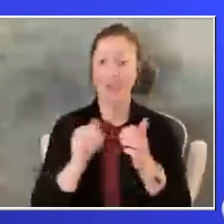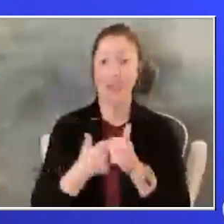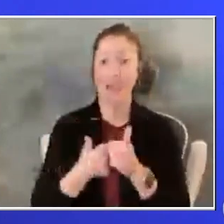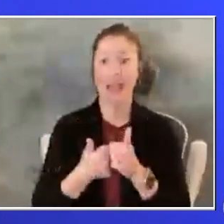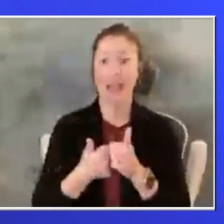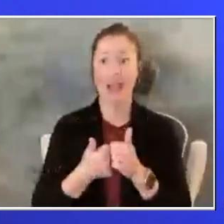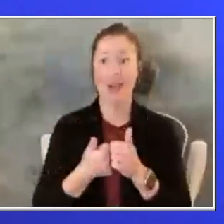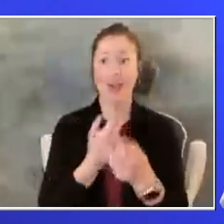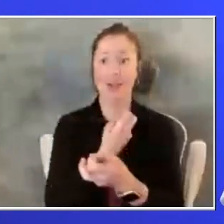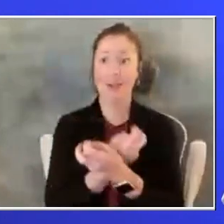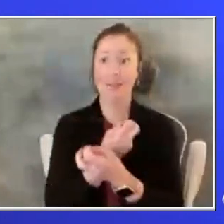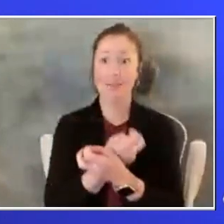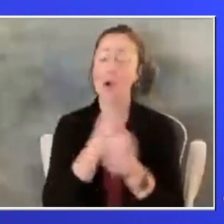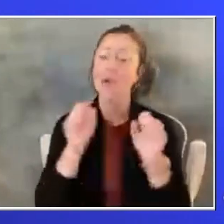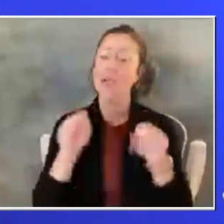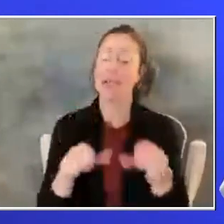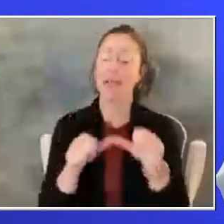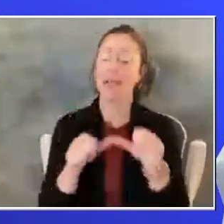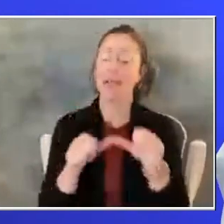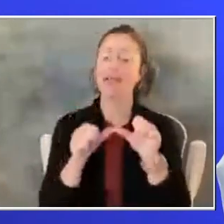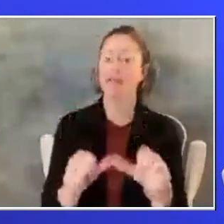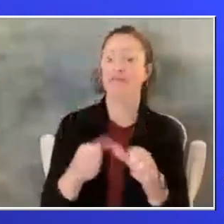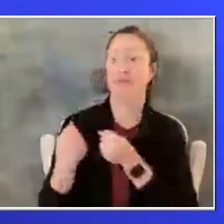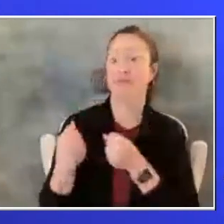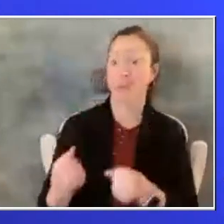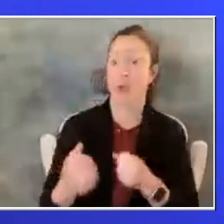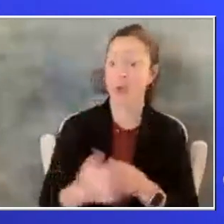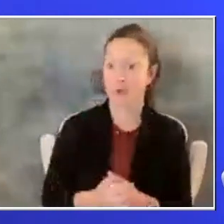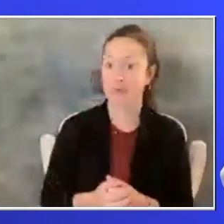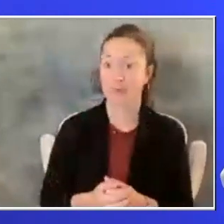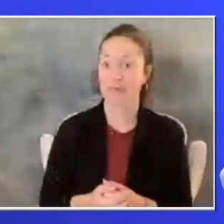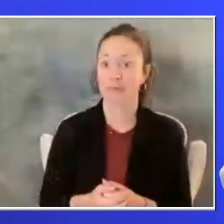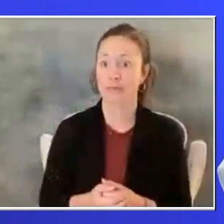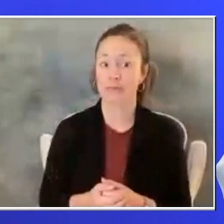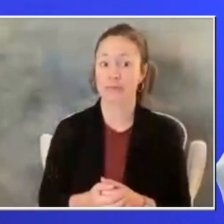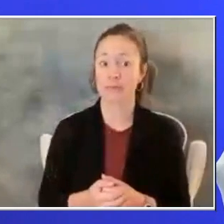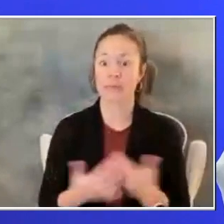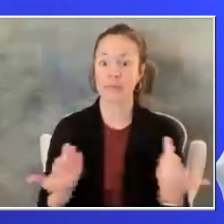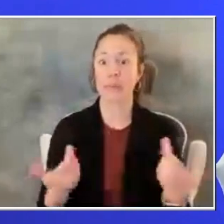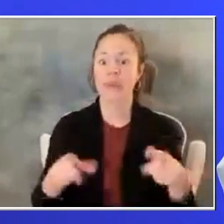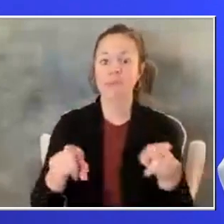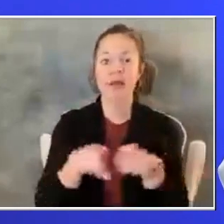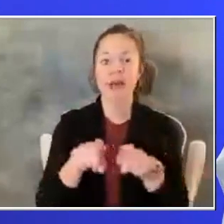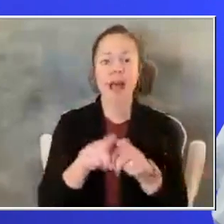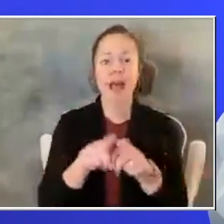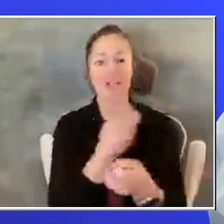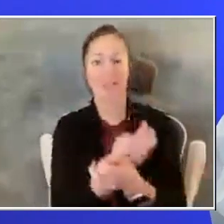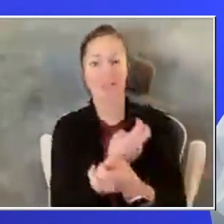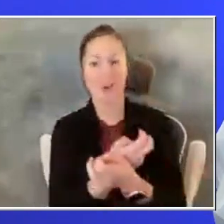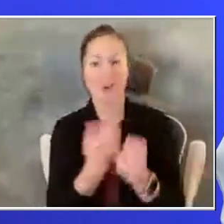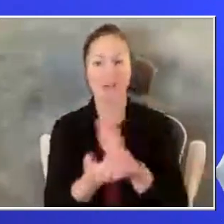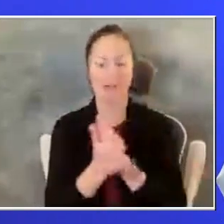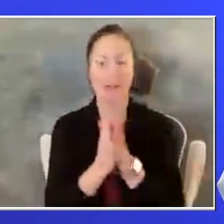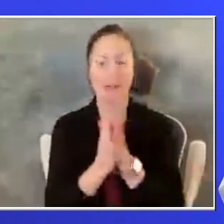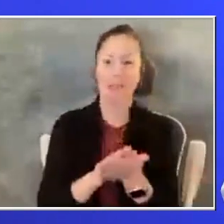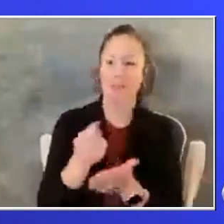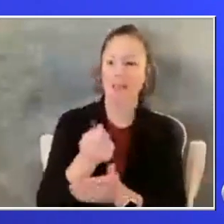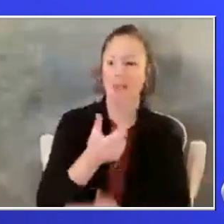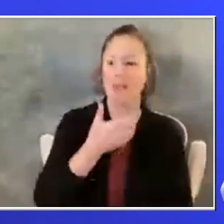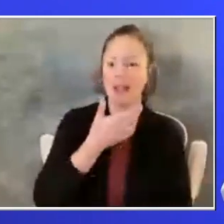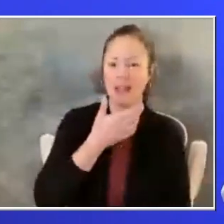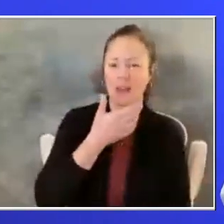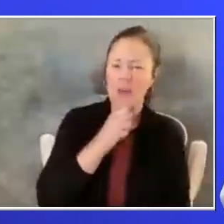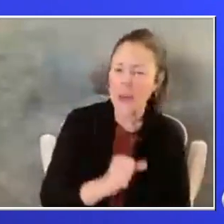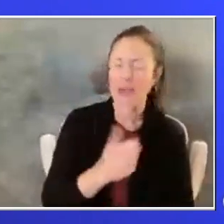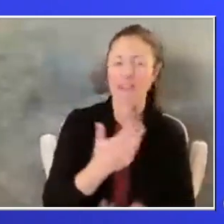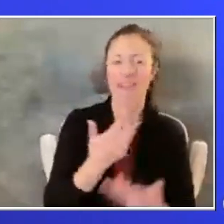strong as they can. And what happens is, you know, as the bones get a little bit, start to age, the infrastructure of the